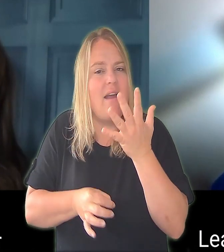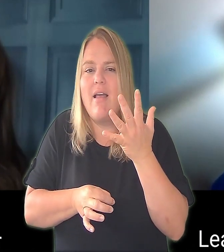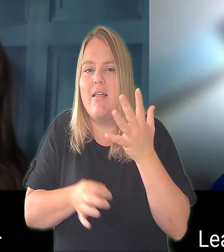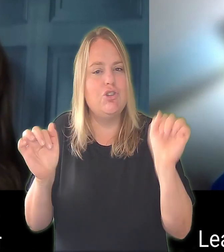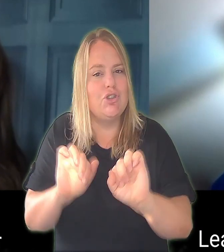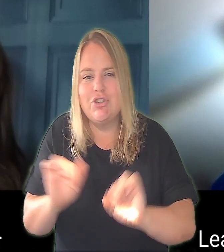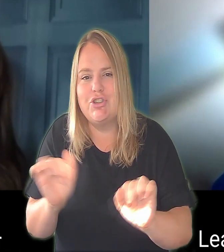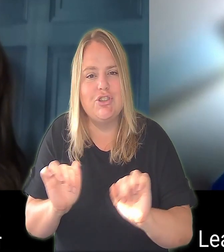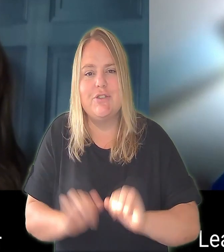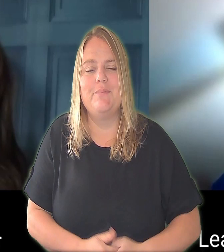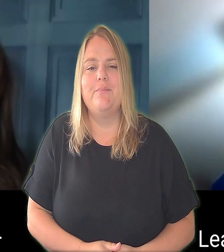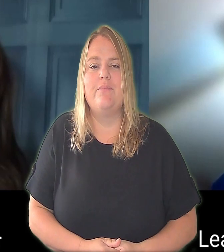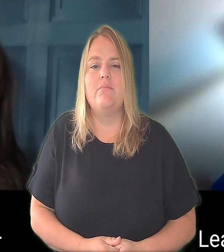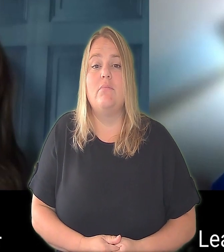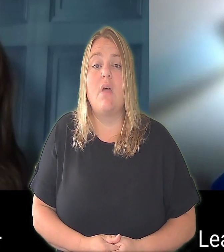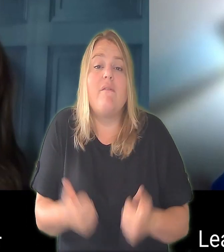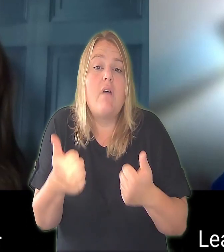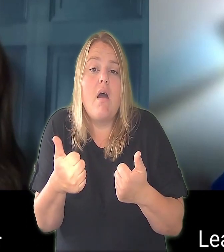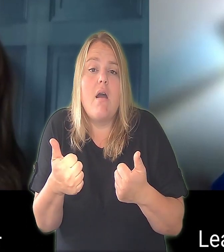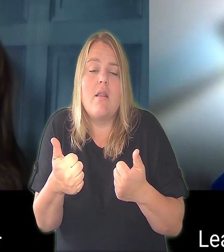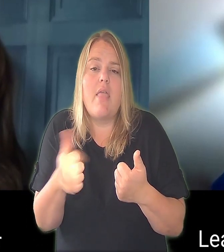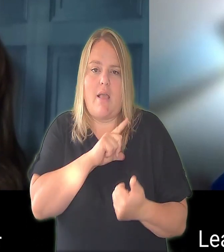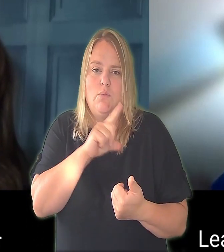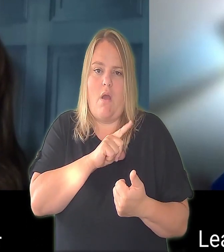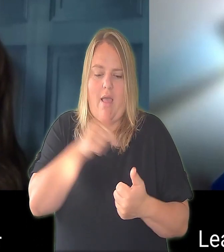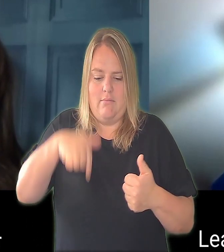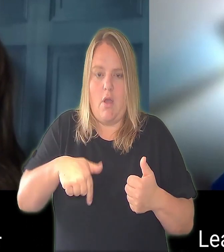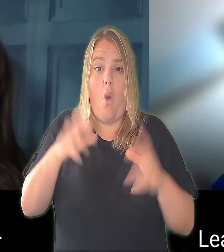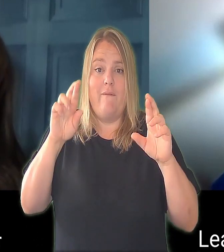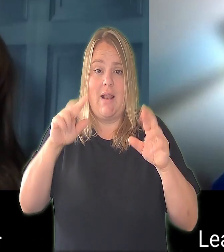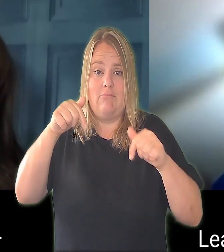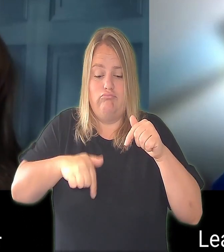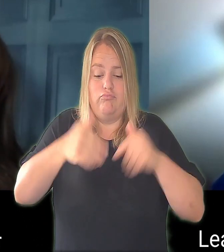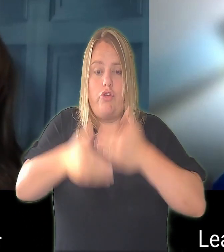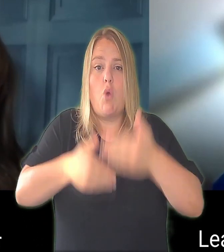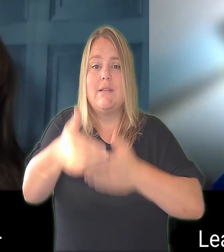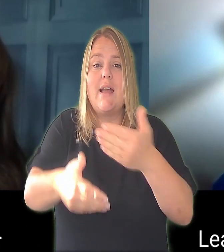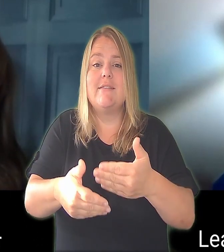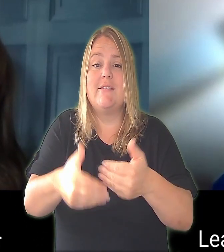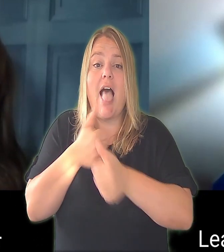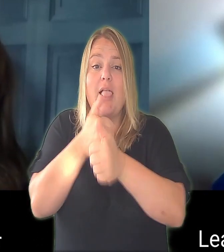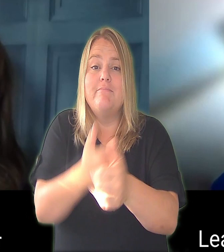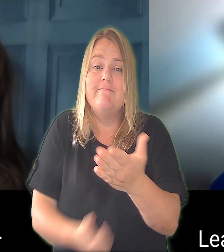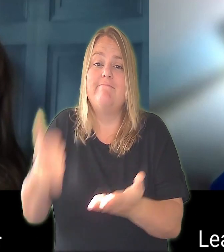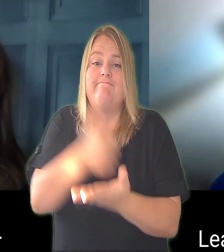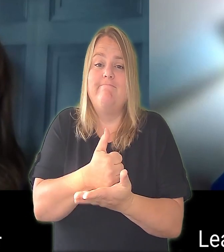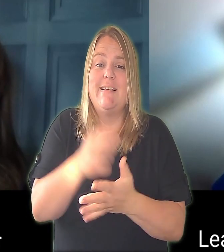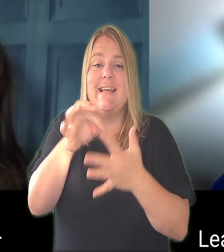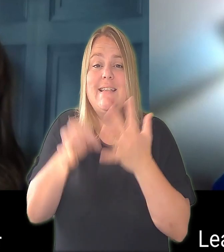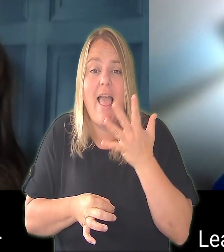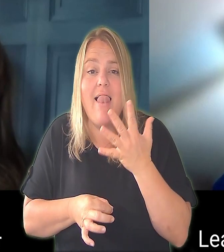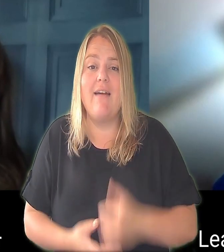initial discussion about what we want to do and done some provisional planning, but we've not yet gone into the details of the plans yet. Well,